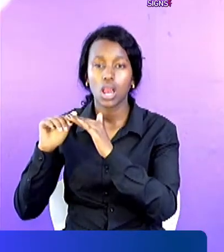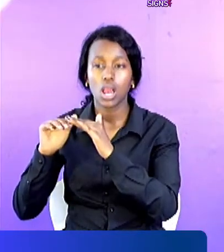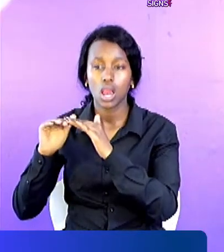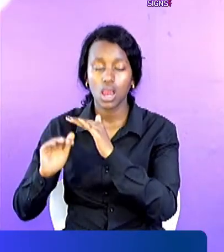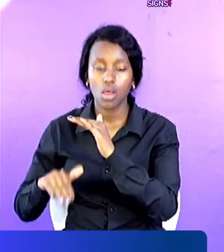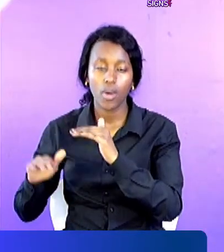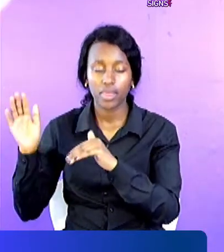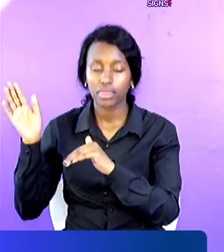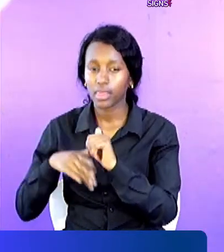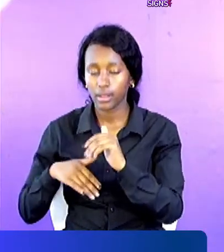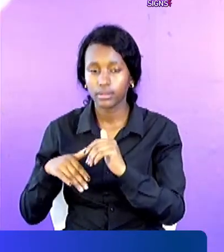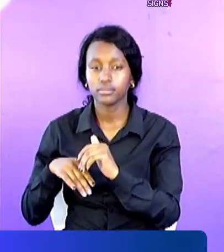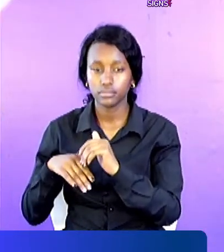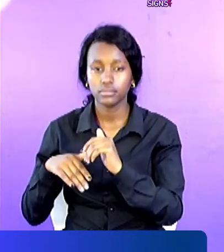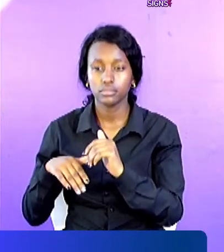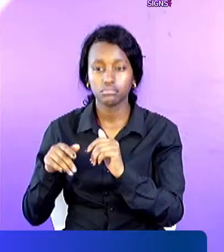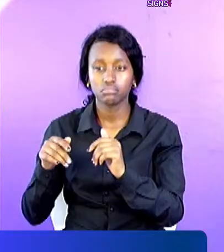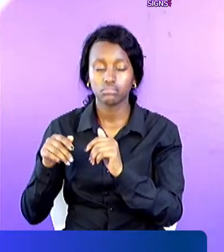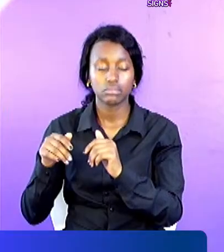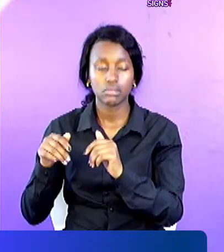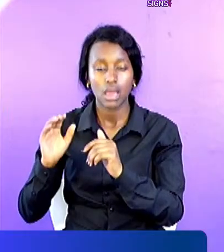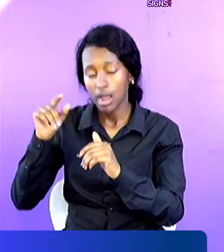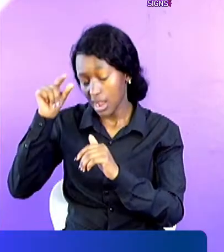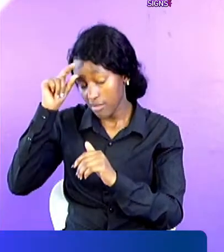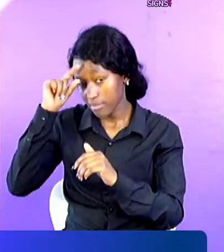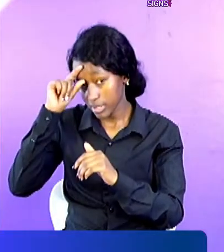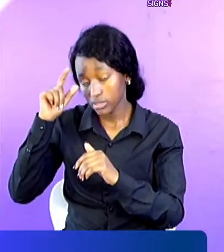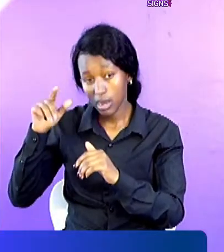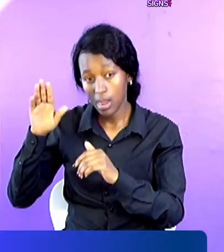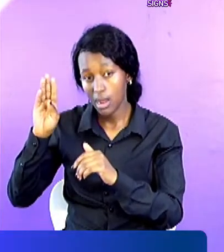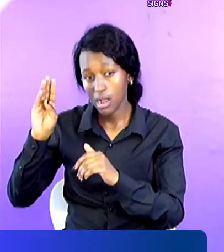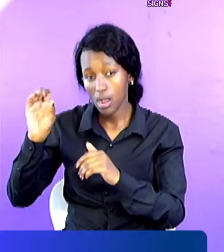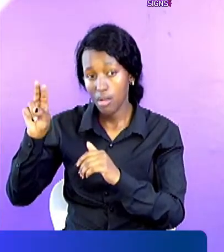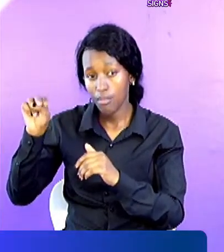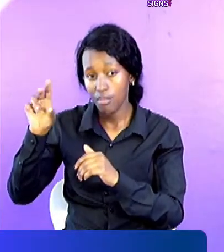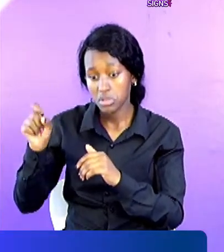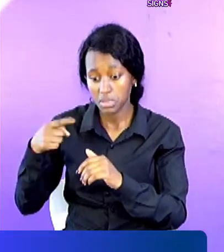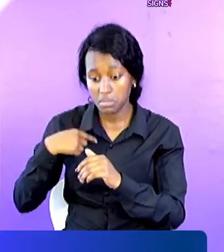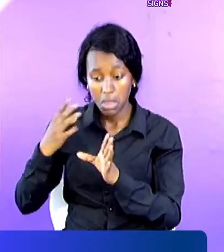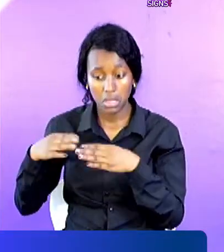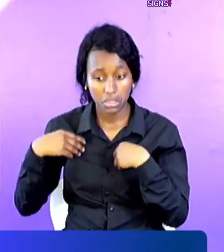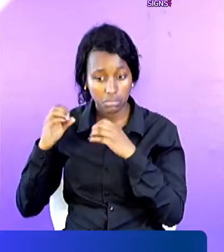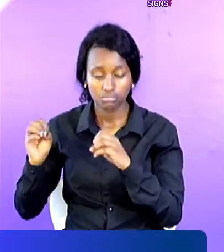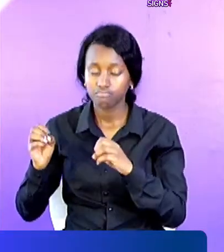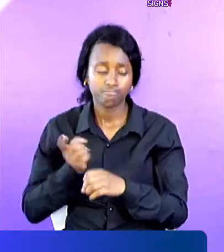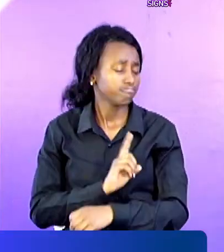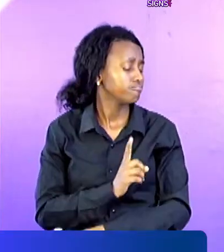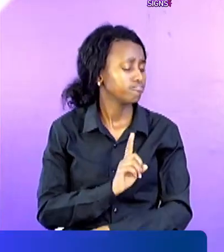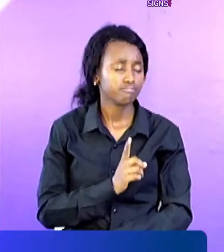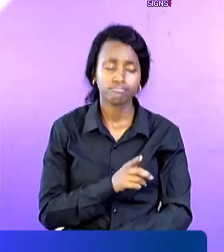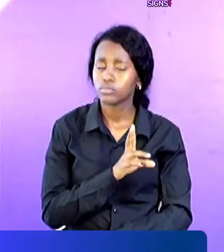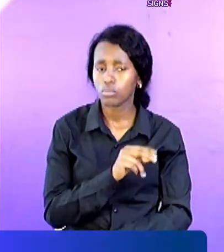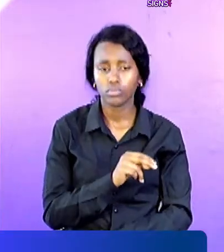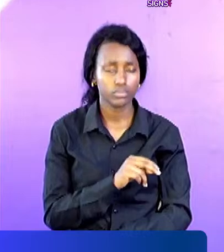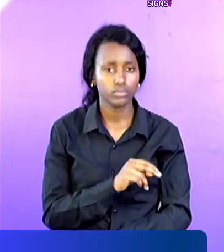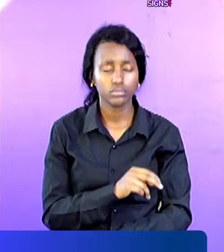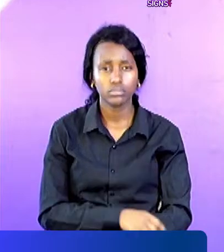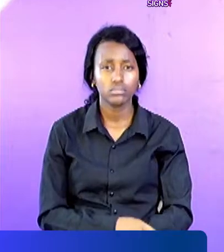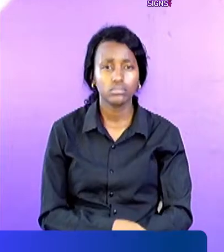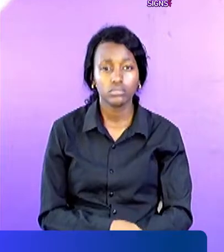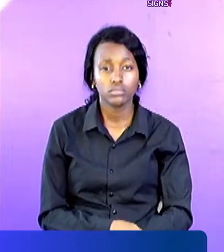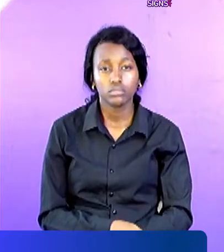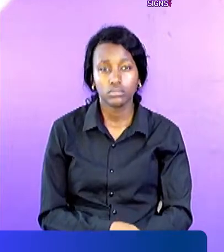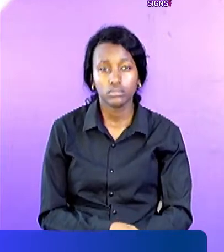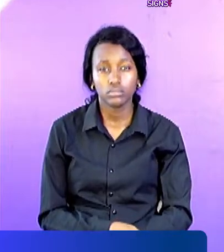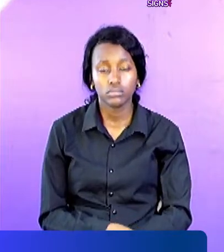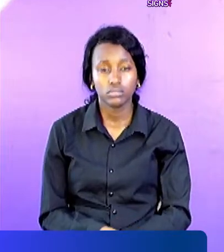shouldn't take it. No. First is, remember, everything is pegged on, let's even